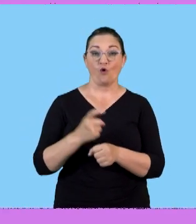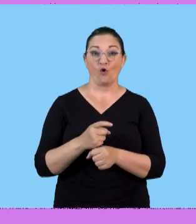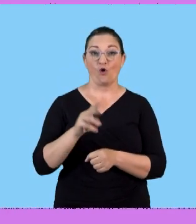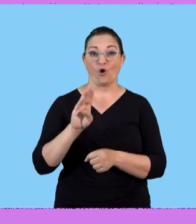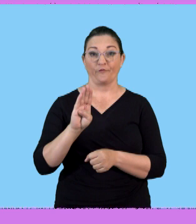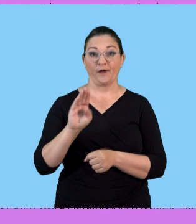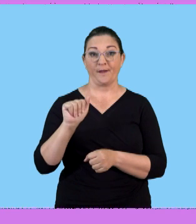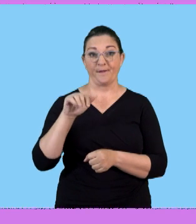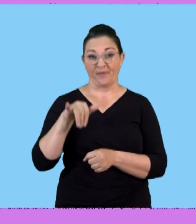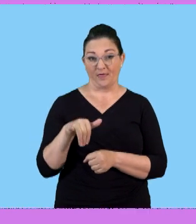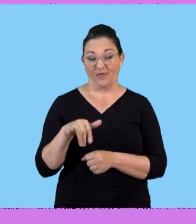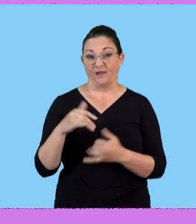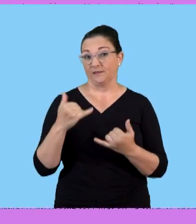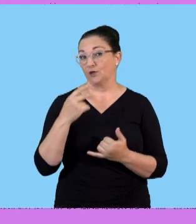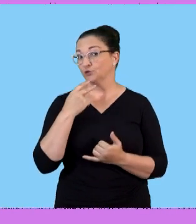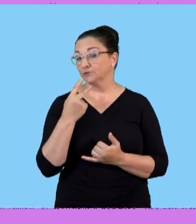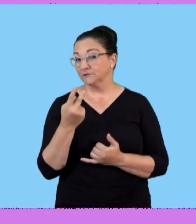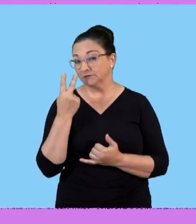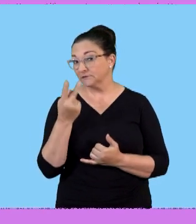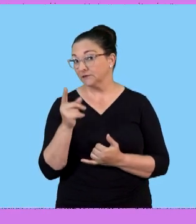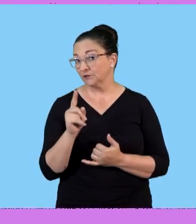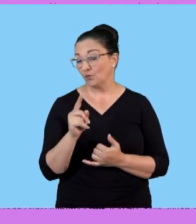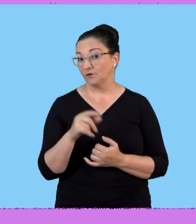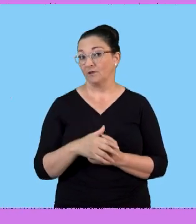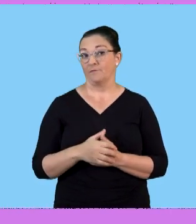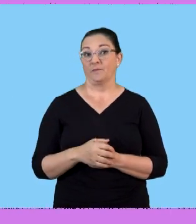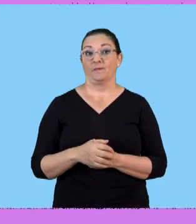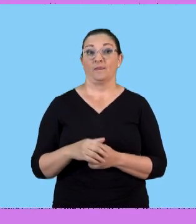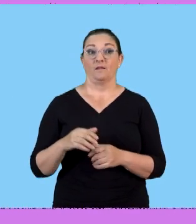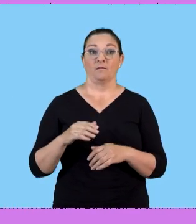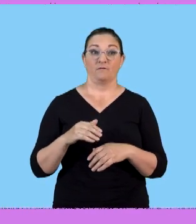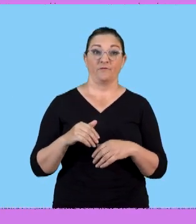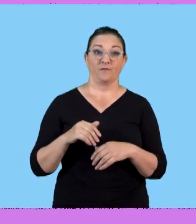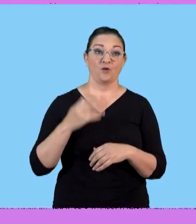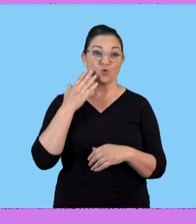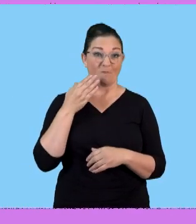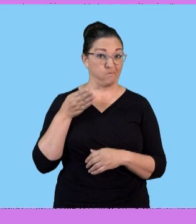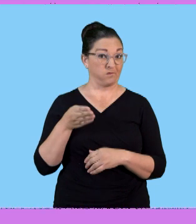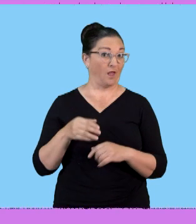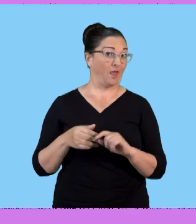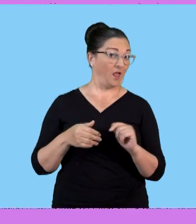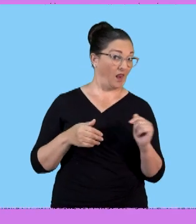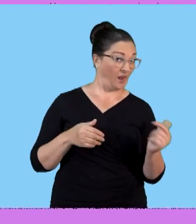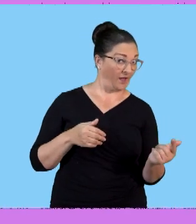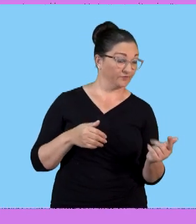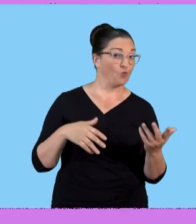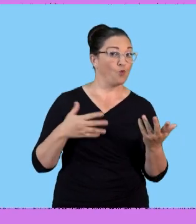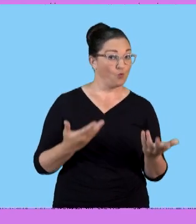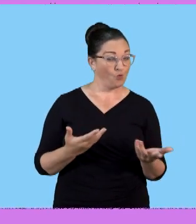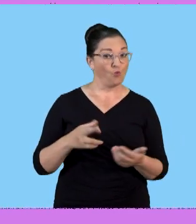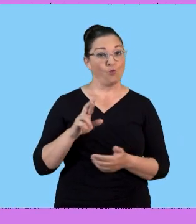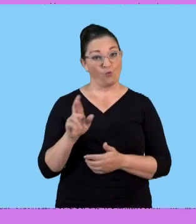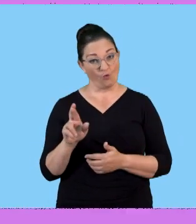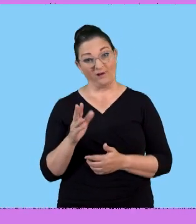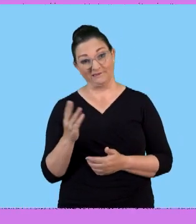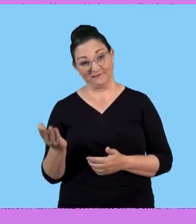Bay, right? And what is it that we need to establish? We need to find out is that whether Coffee Bay will be on his left-hand side